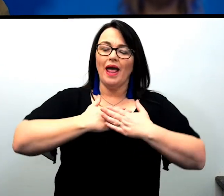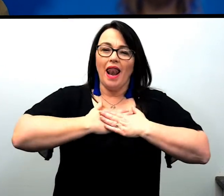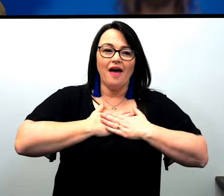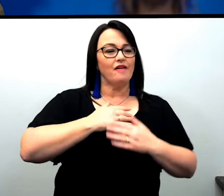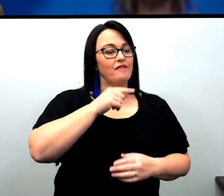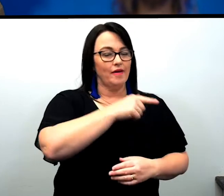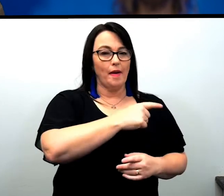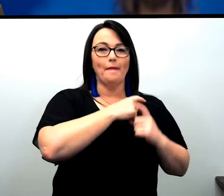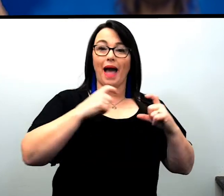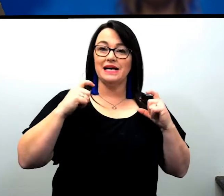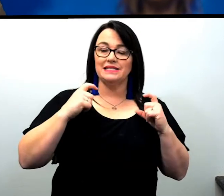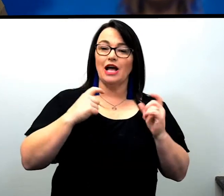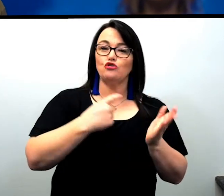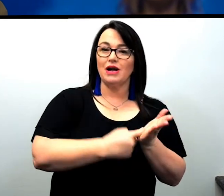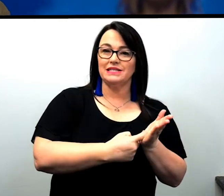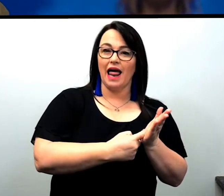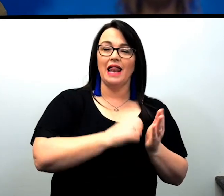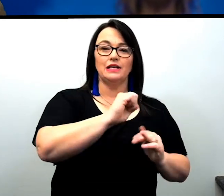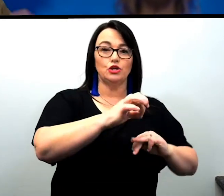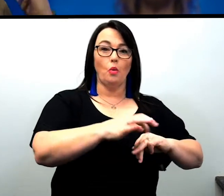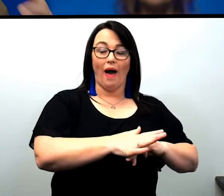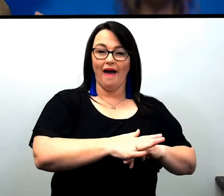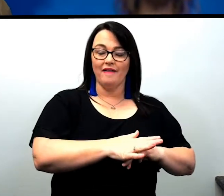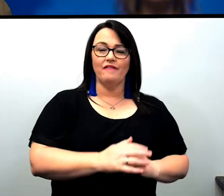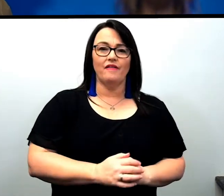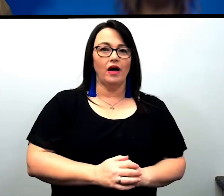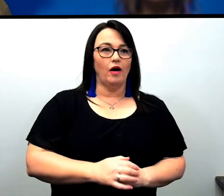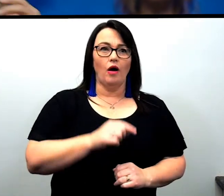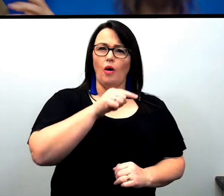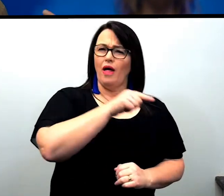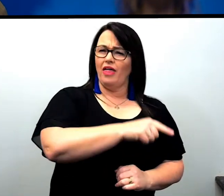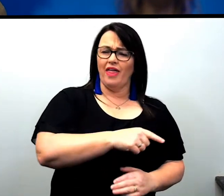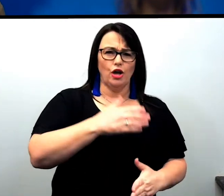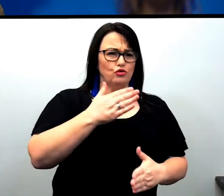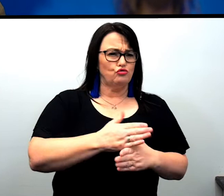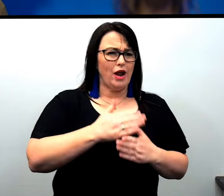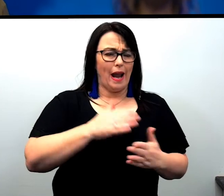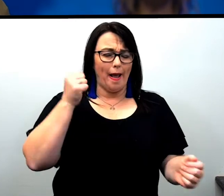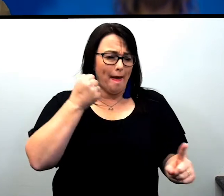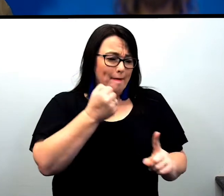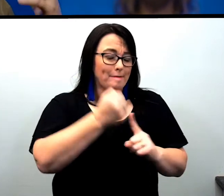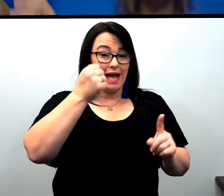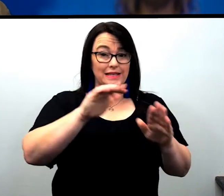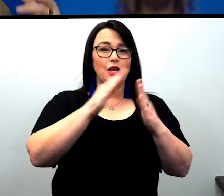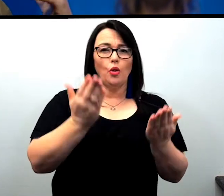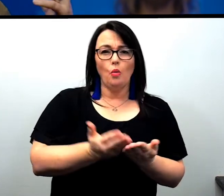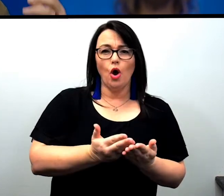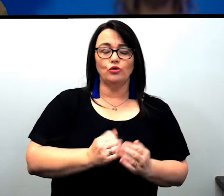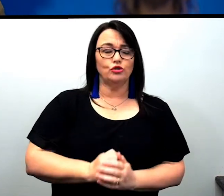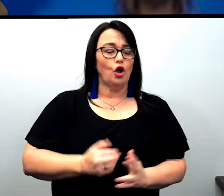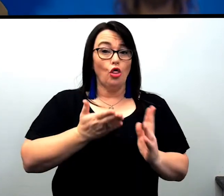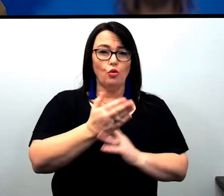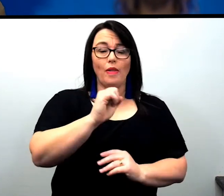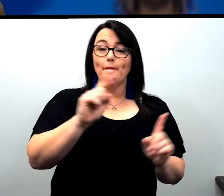and Sam Evans. They're just powerful ministers of the gospel. They're shaking the planet in many different places through their music, through their